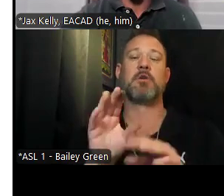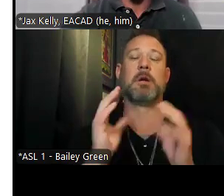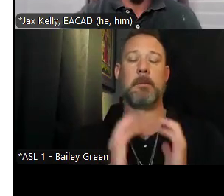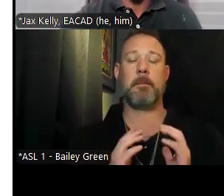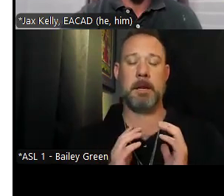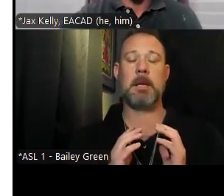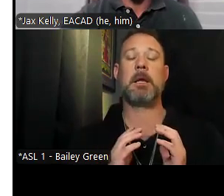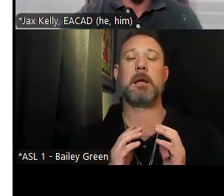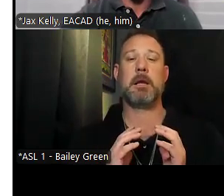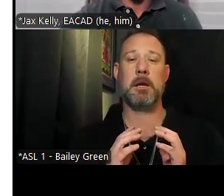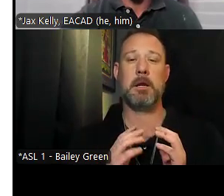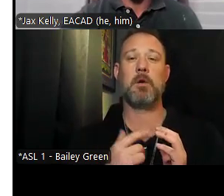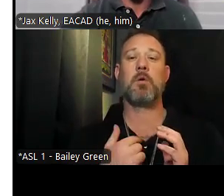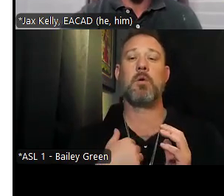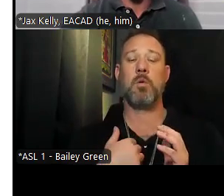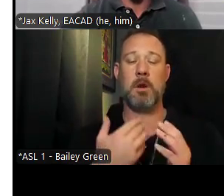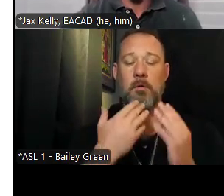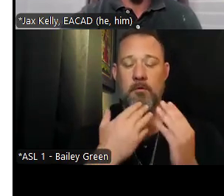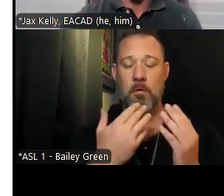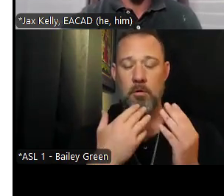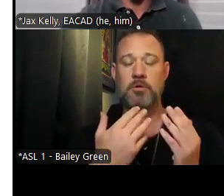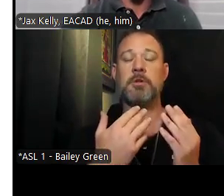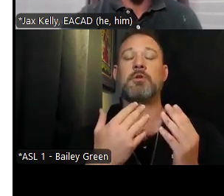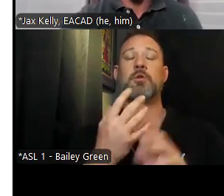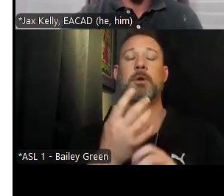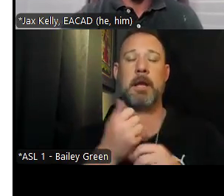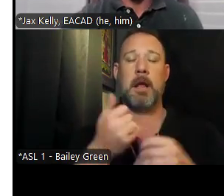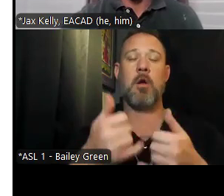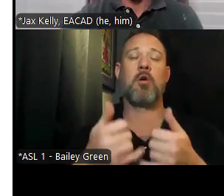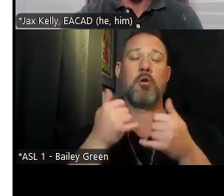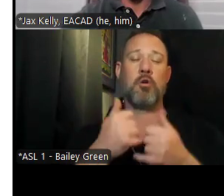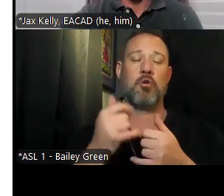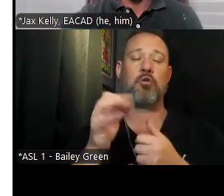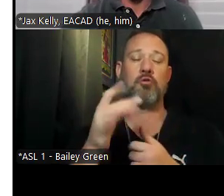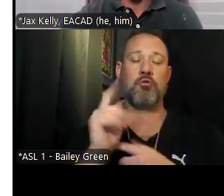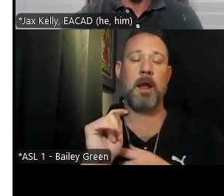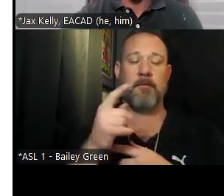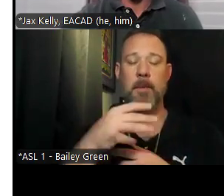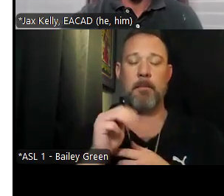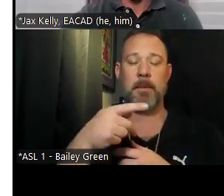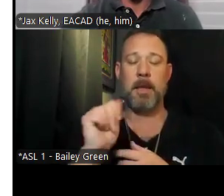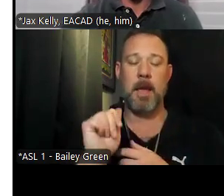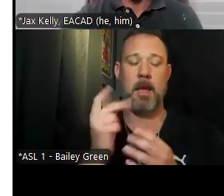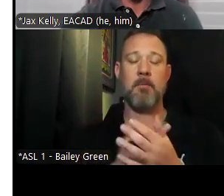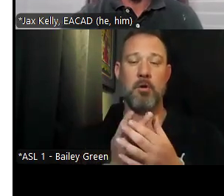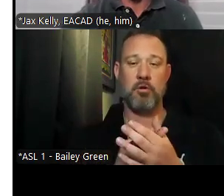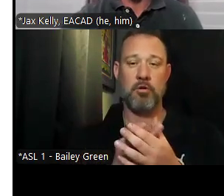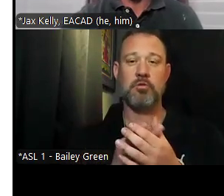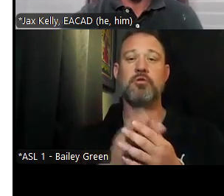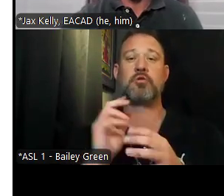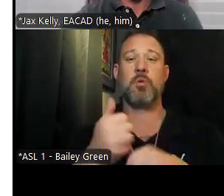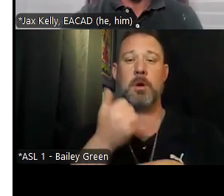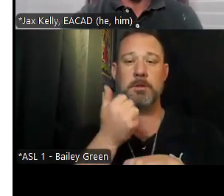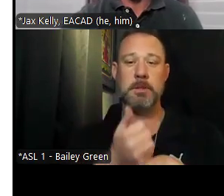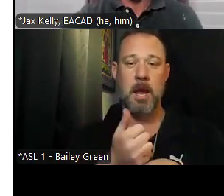partners, we were fortunate to get a grant from our MPA Foundation partners to